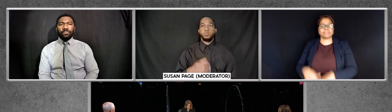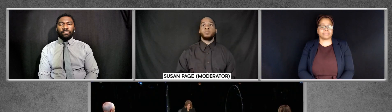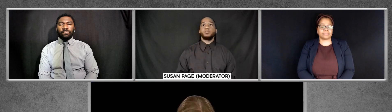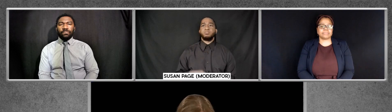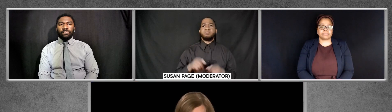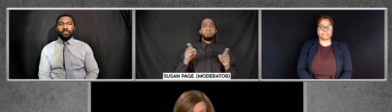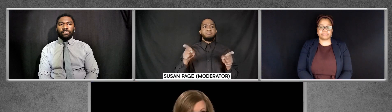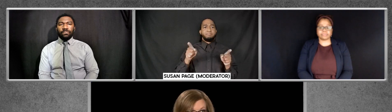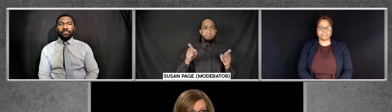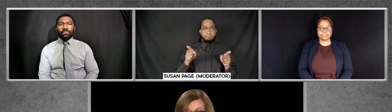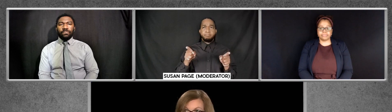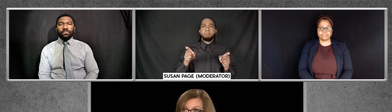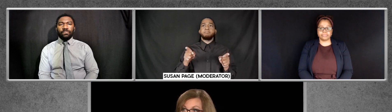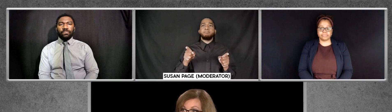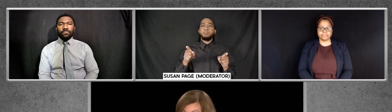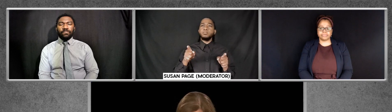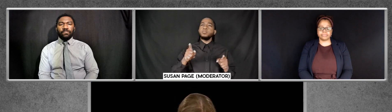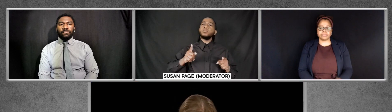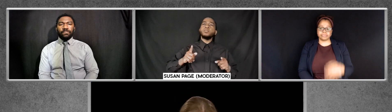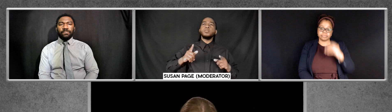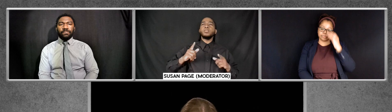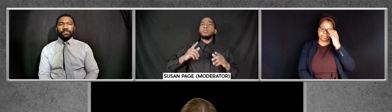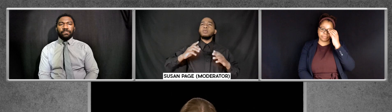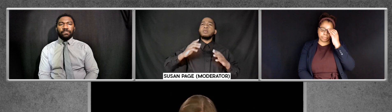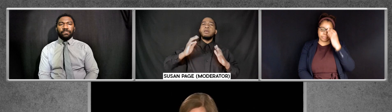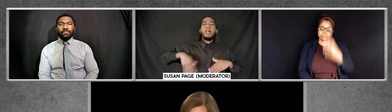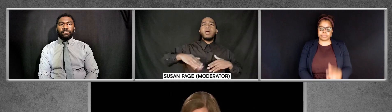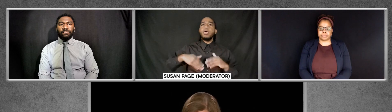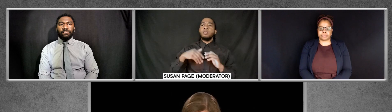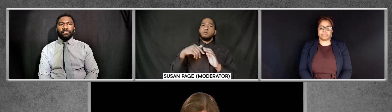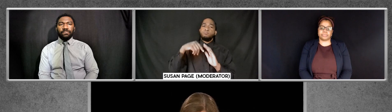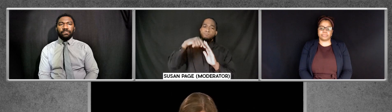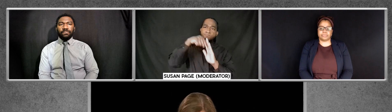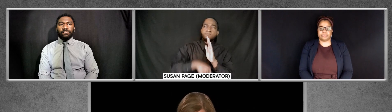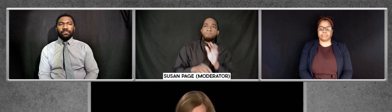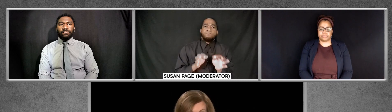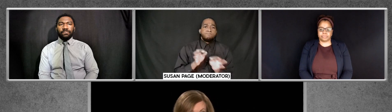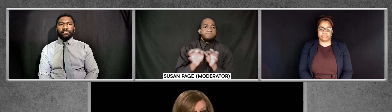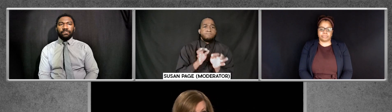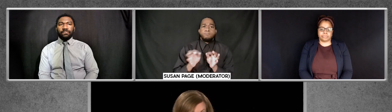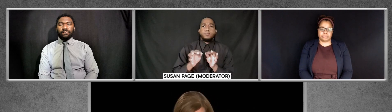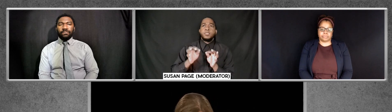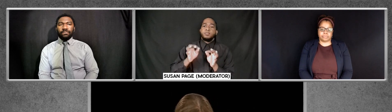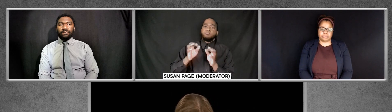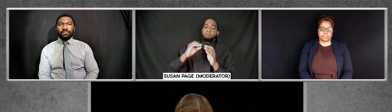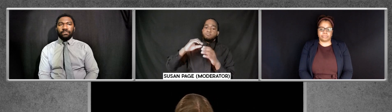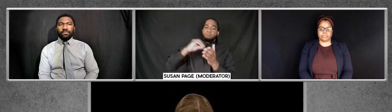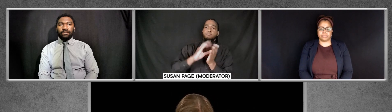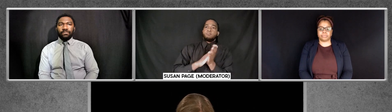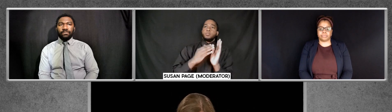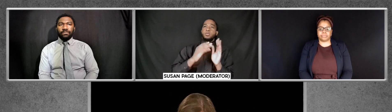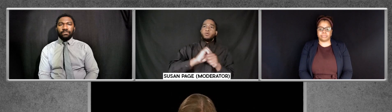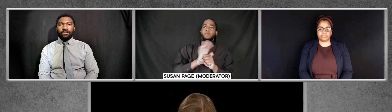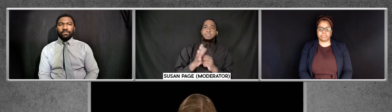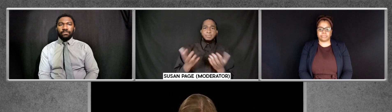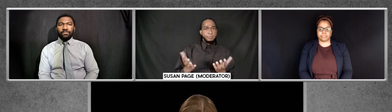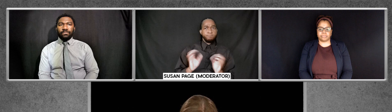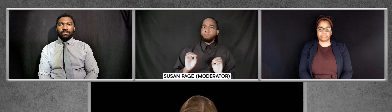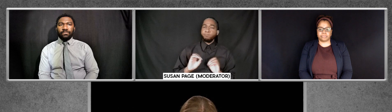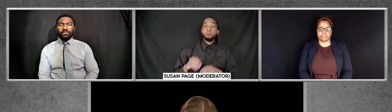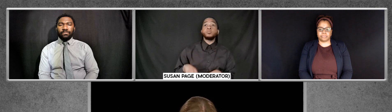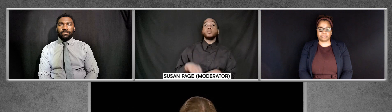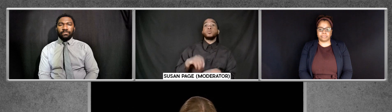Biden has released a sort of detailed health information that had become the modern norm until the 2016 election. And in recent